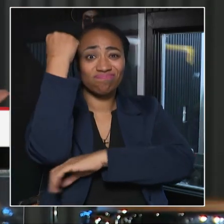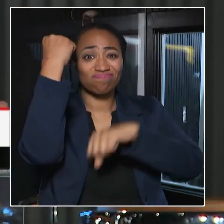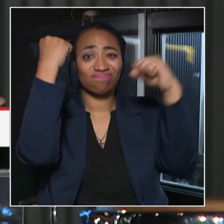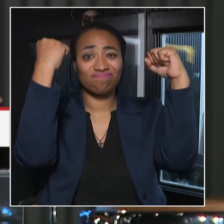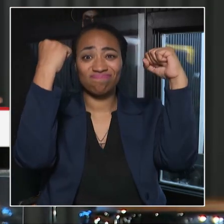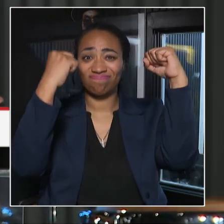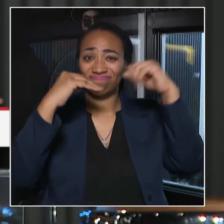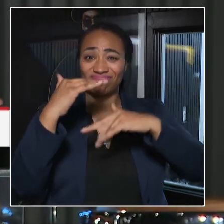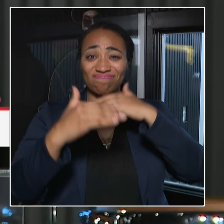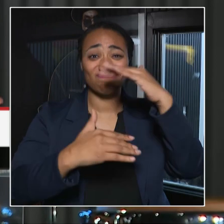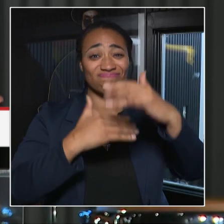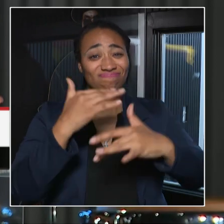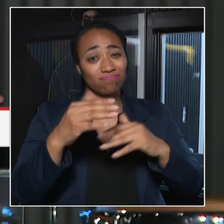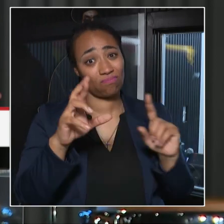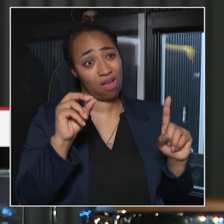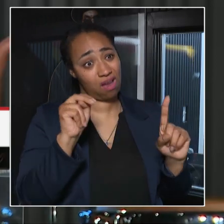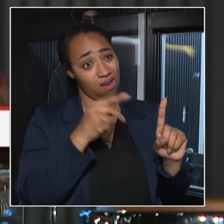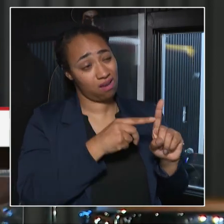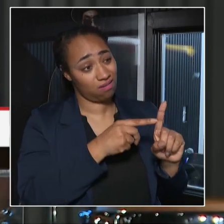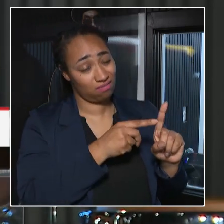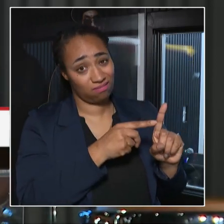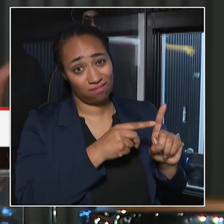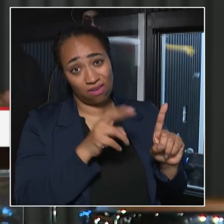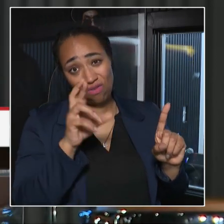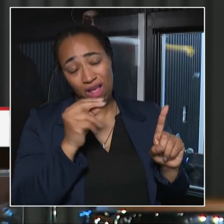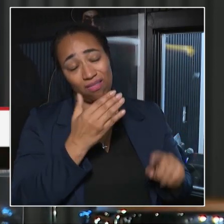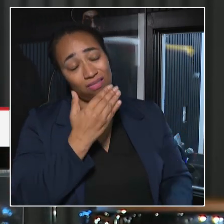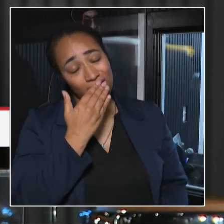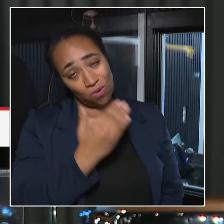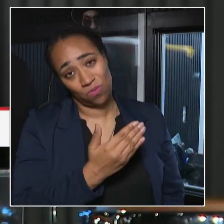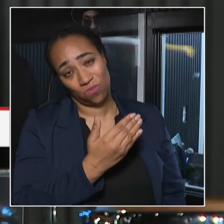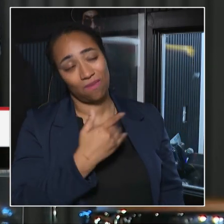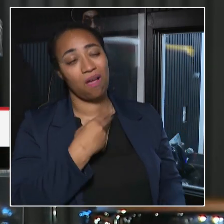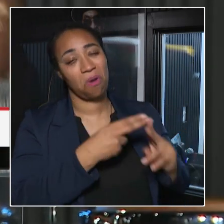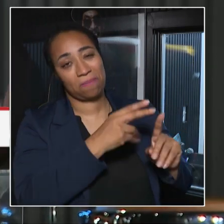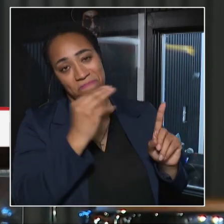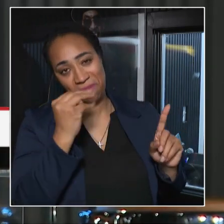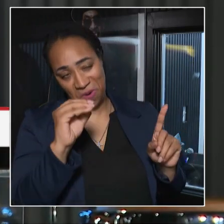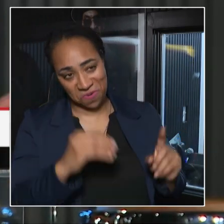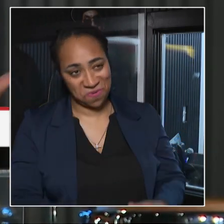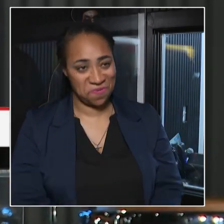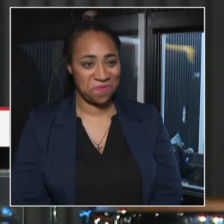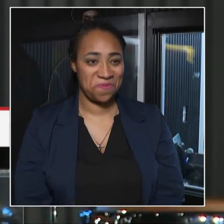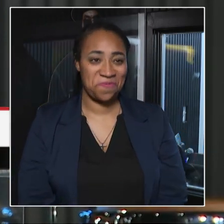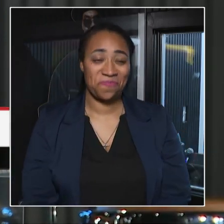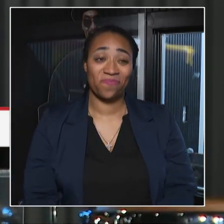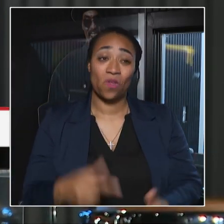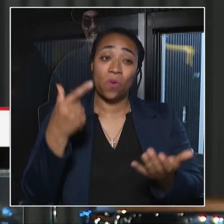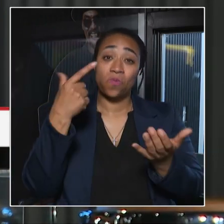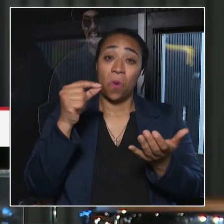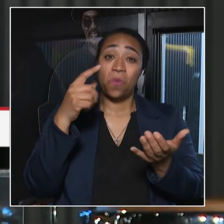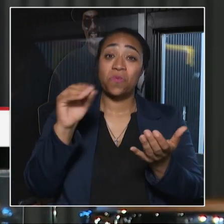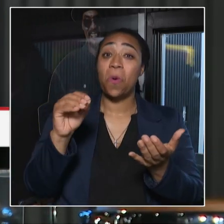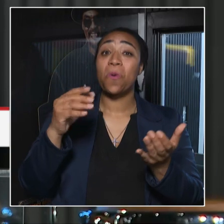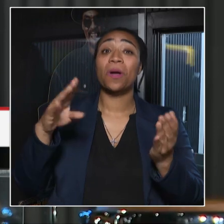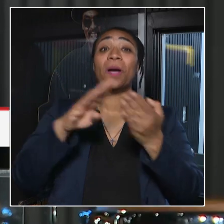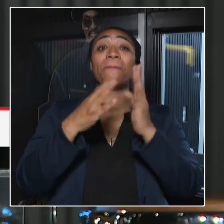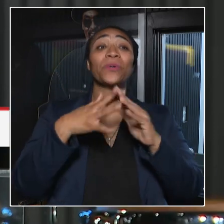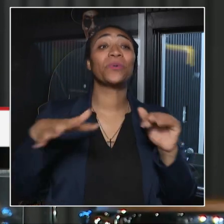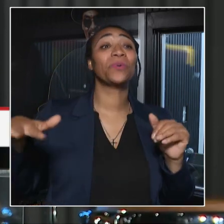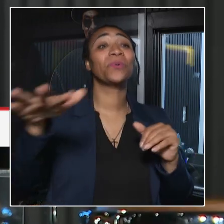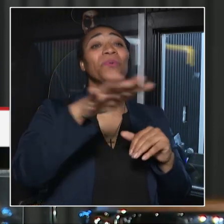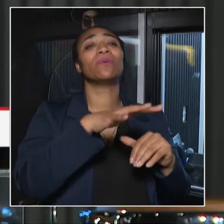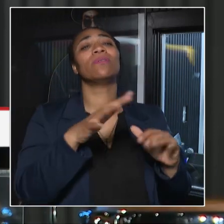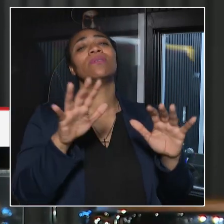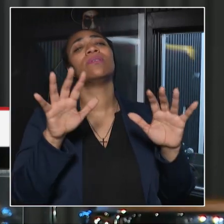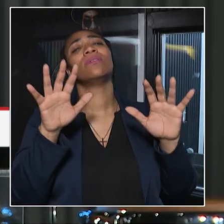thank you to all of the Go-Go, all the Go-Go people, Go-Go community. They're the best fans in the world. You guys energize